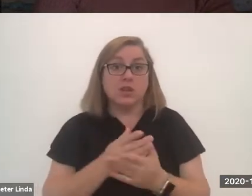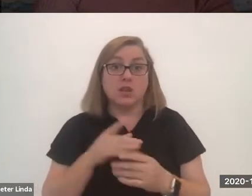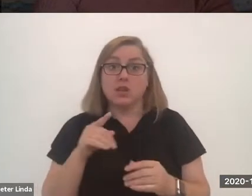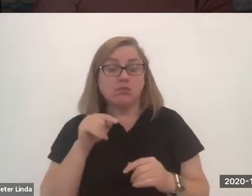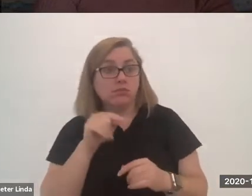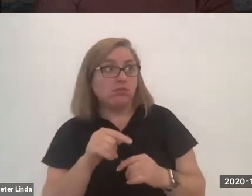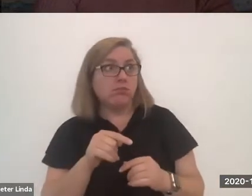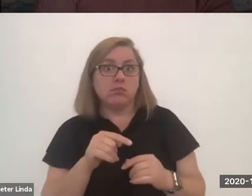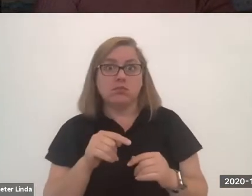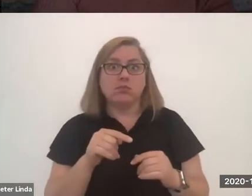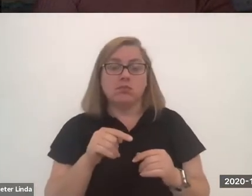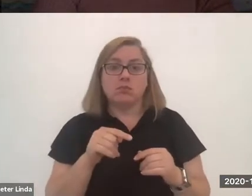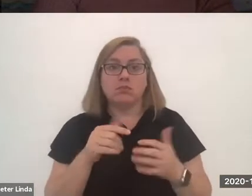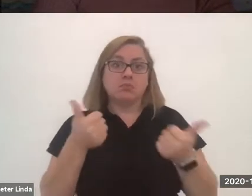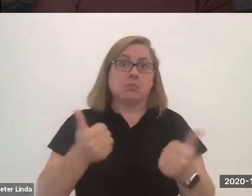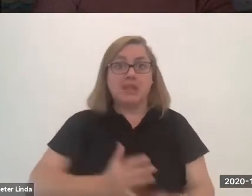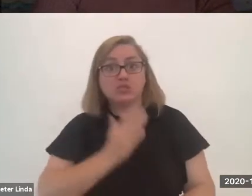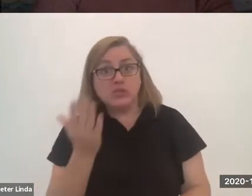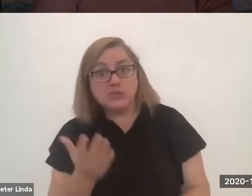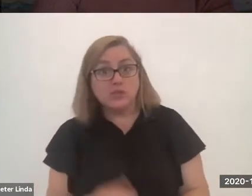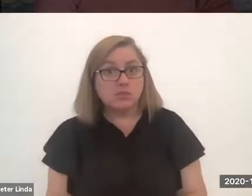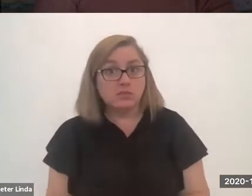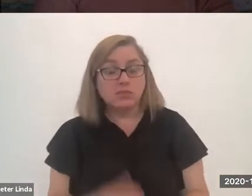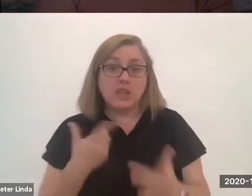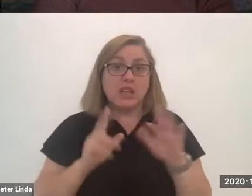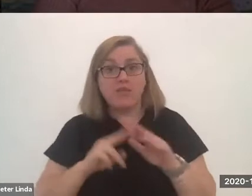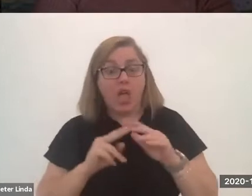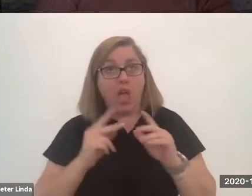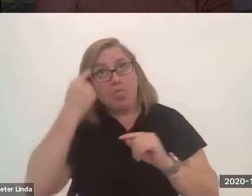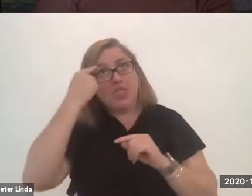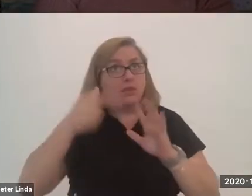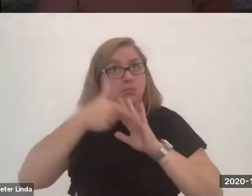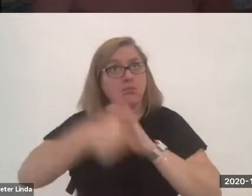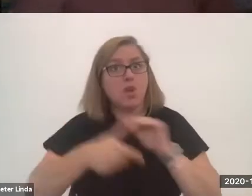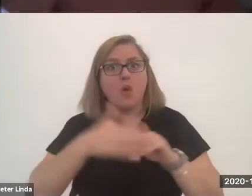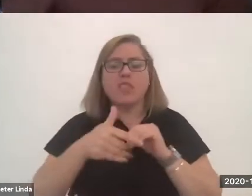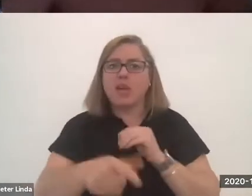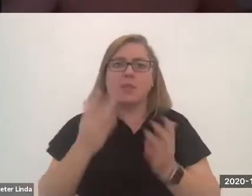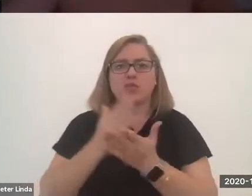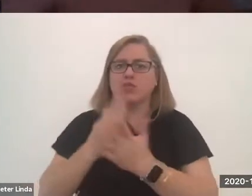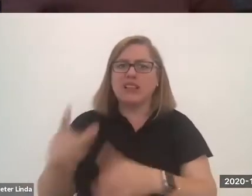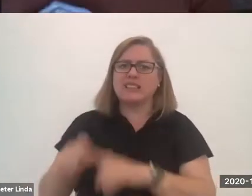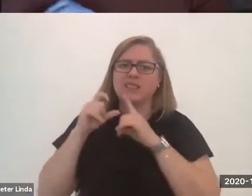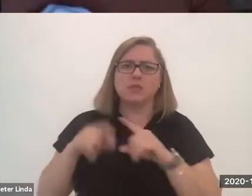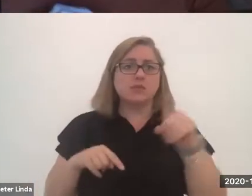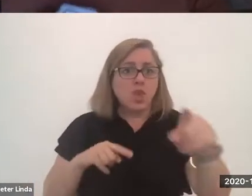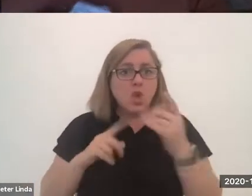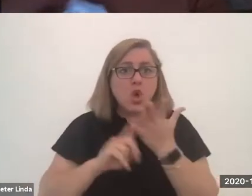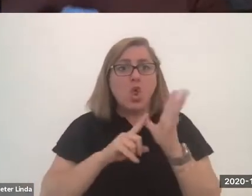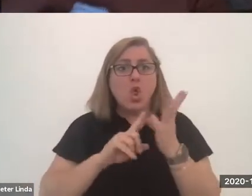objectively outside of it, kind of interesting, but yeah, difficult. Yeah, what about for you, Laura? How's